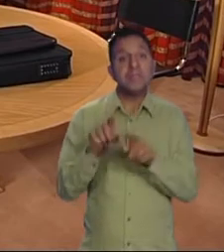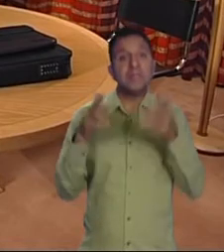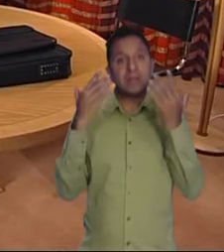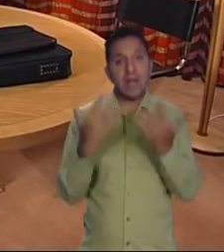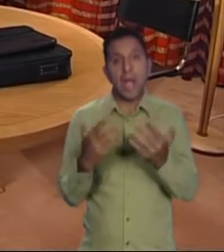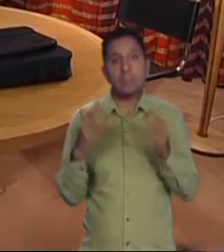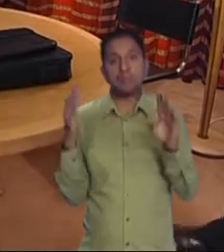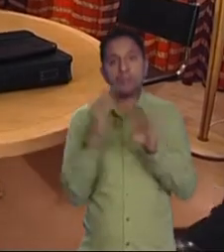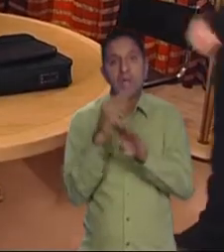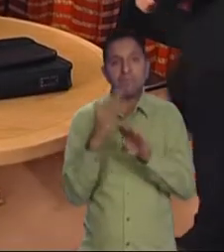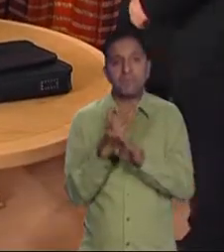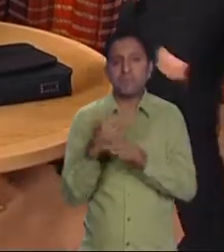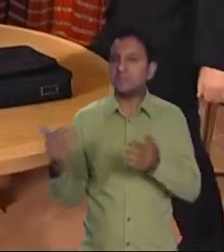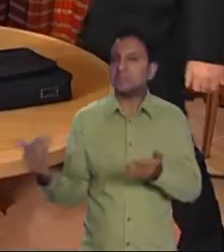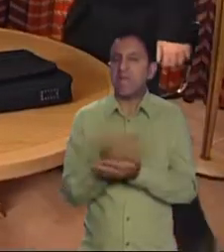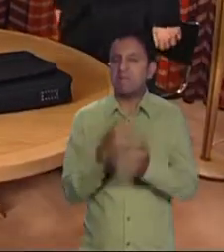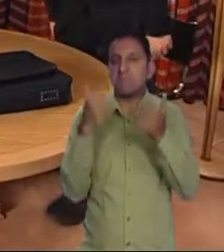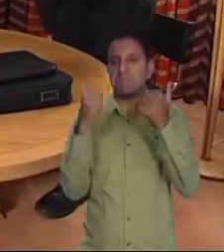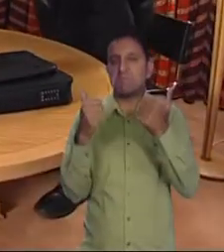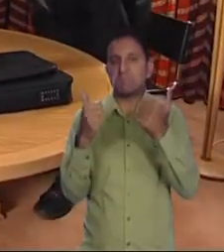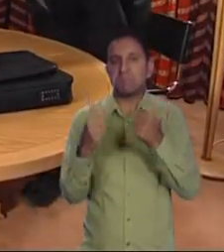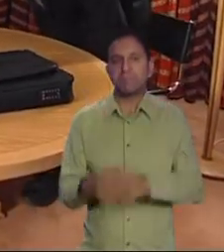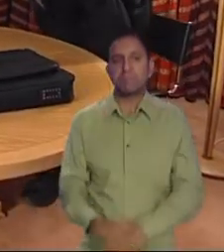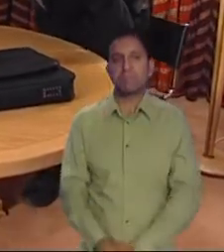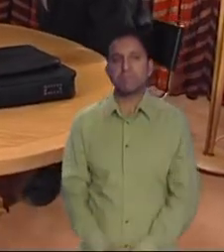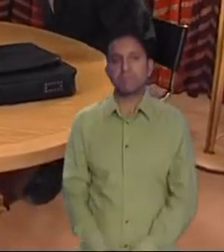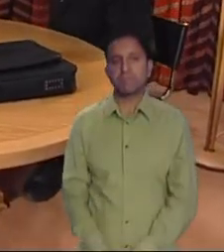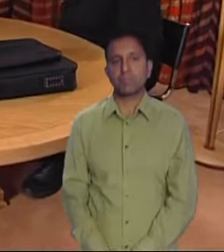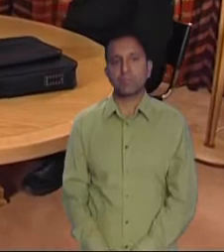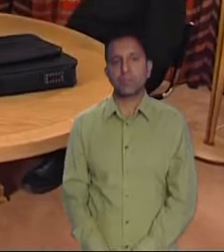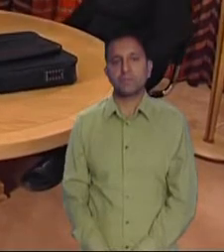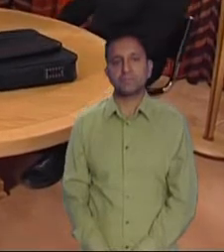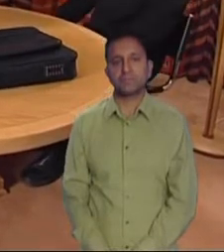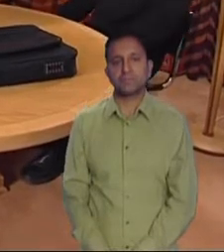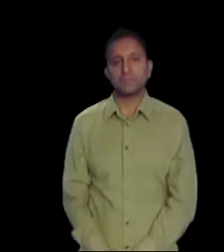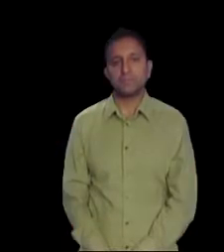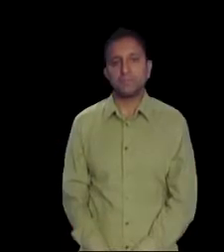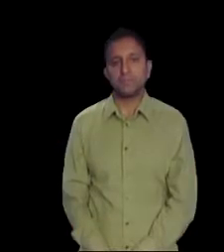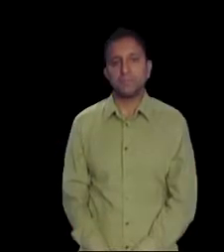meeting, the meeting will take place privately and securely.